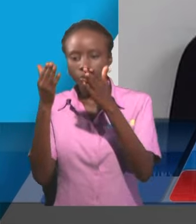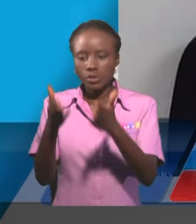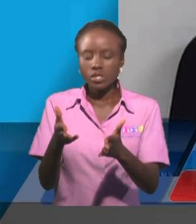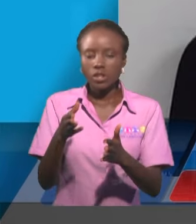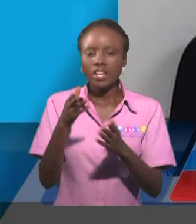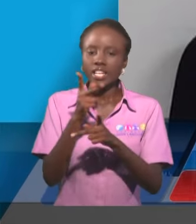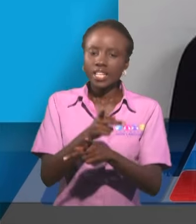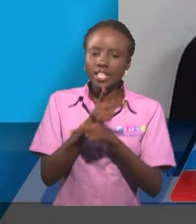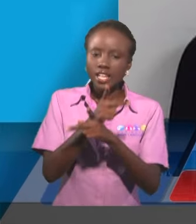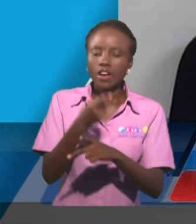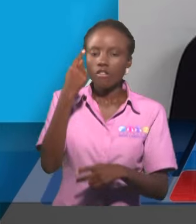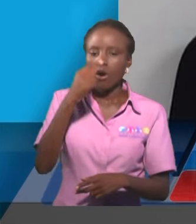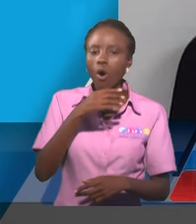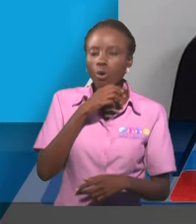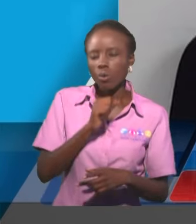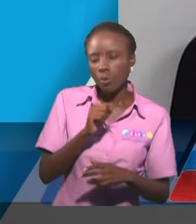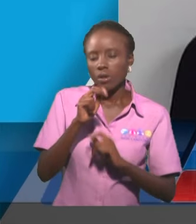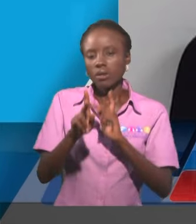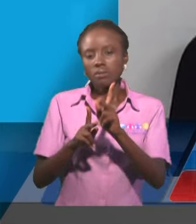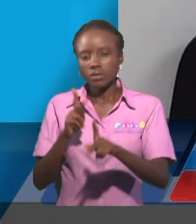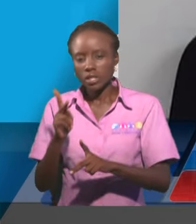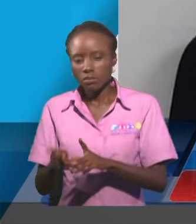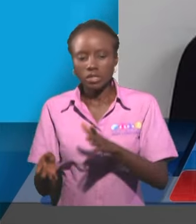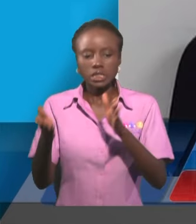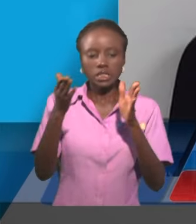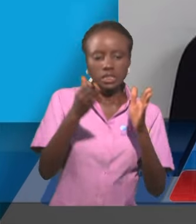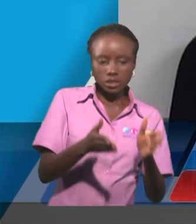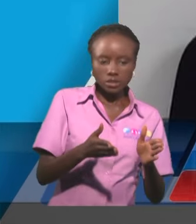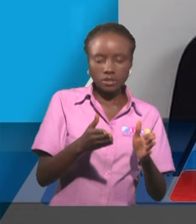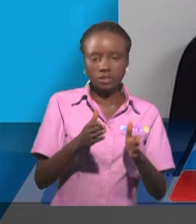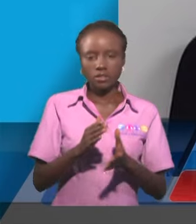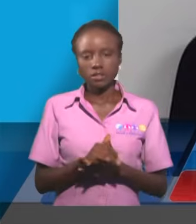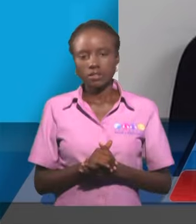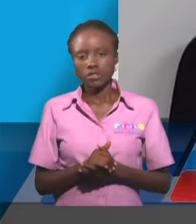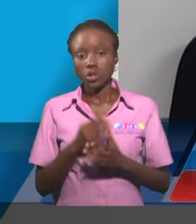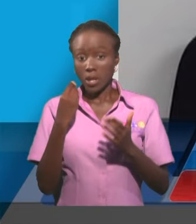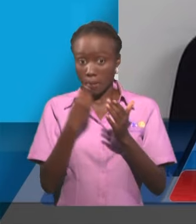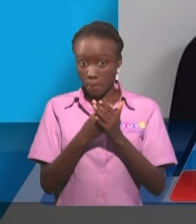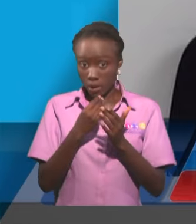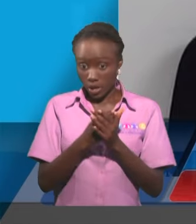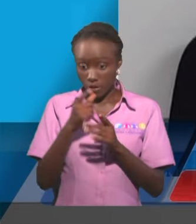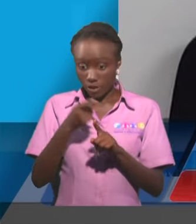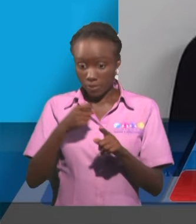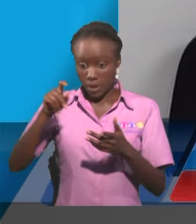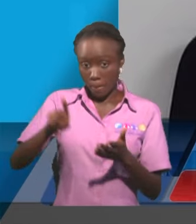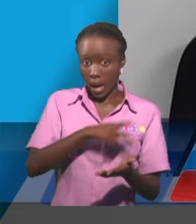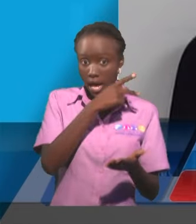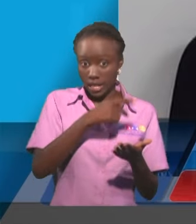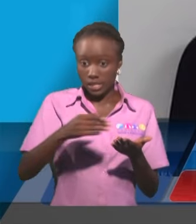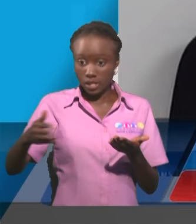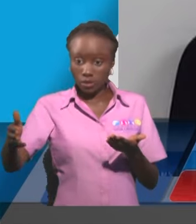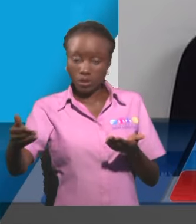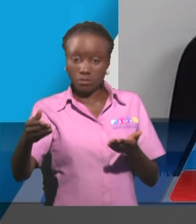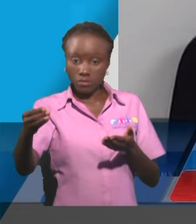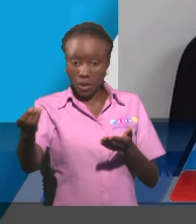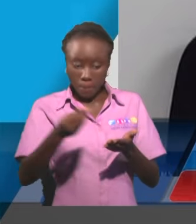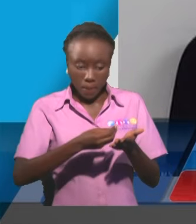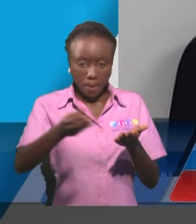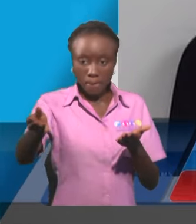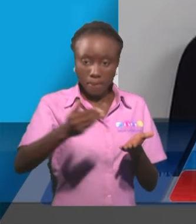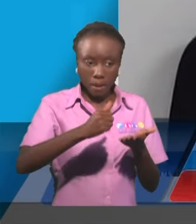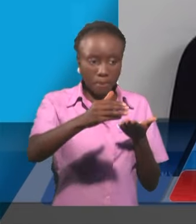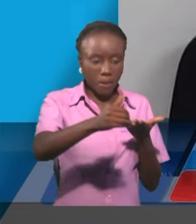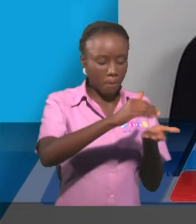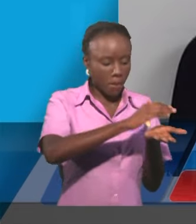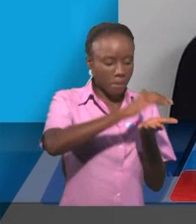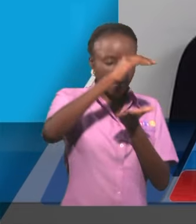citizens. The fund from the mayor's fund is what is used to assist these organizations to do their work during